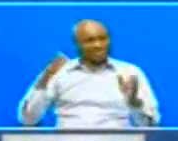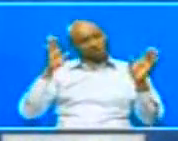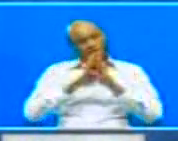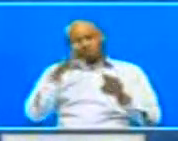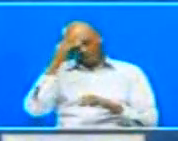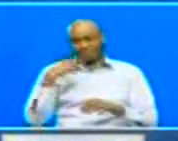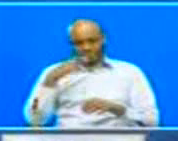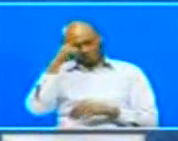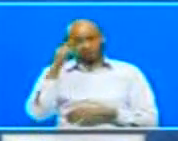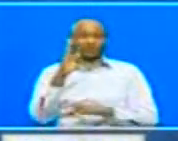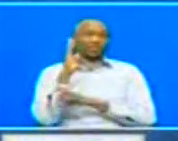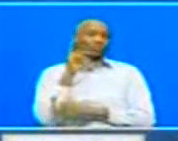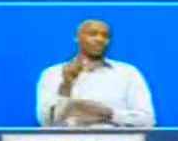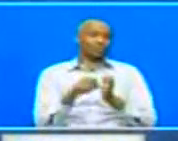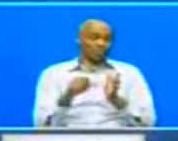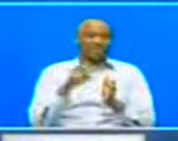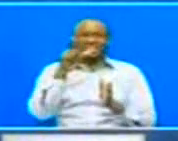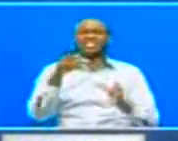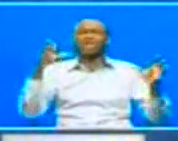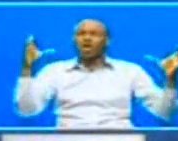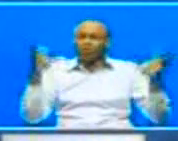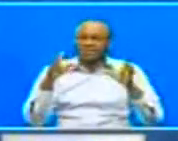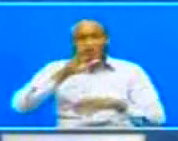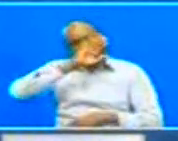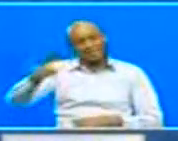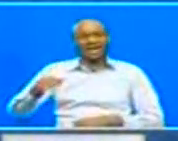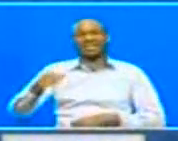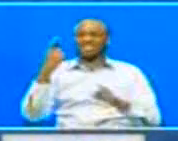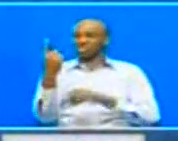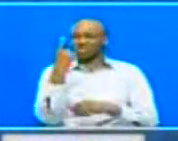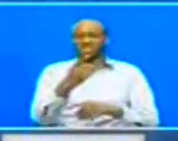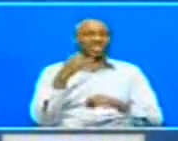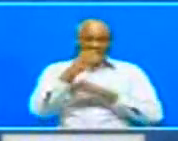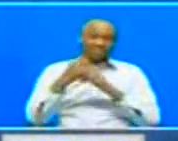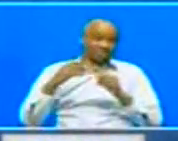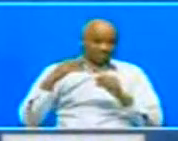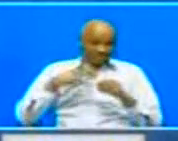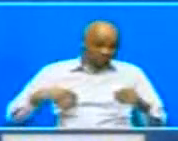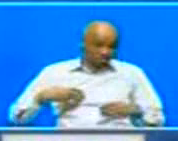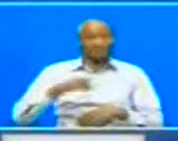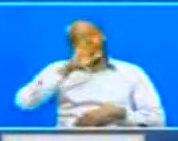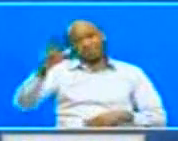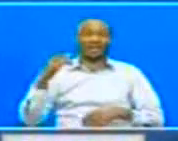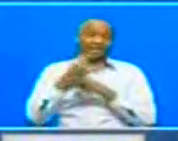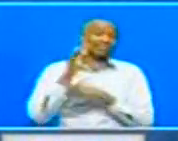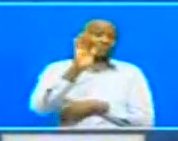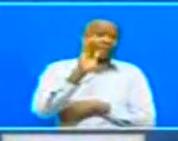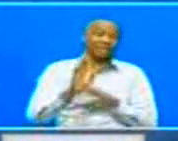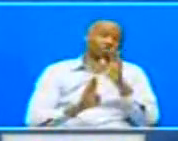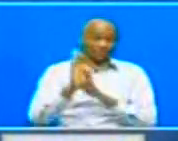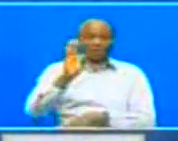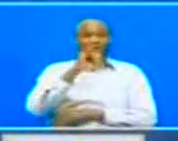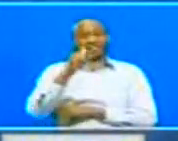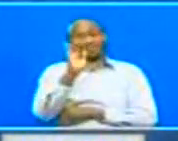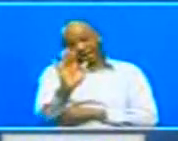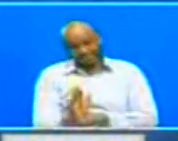closed because those communities need to go back to their country to be productive in their country, and then we can assess and review all the other arrangements that we have.